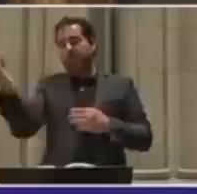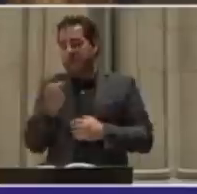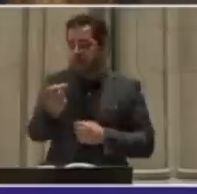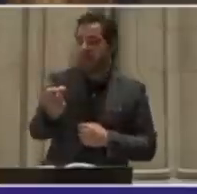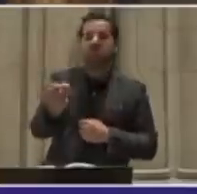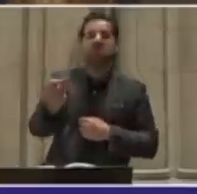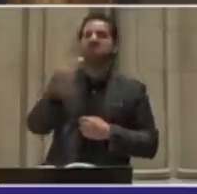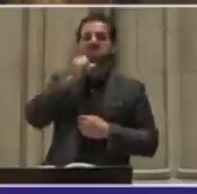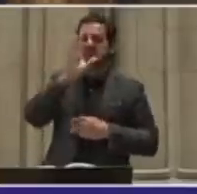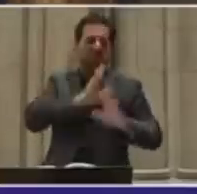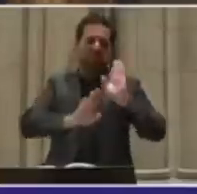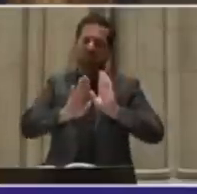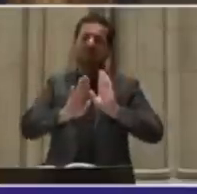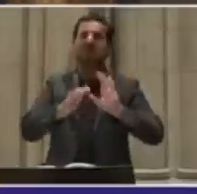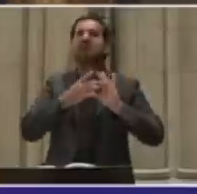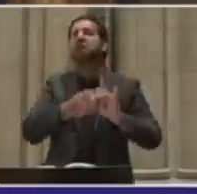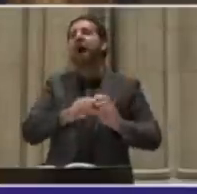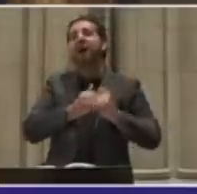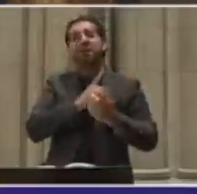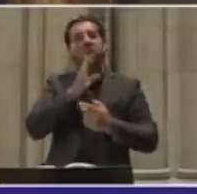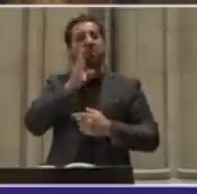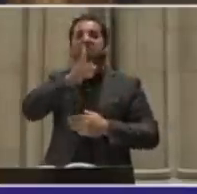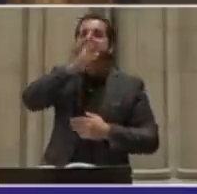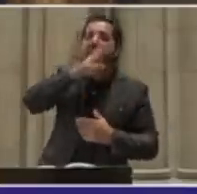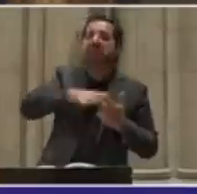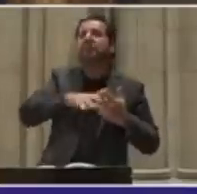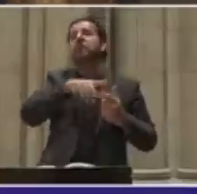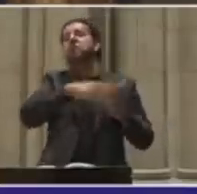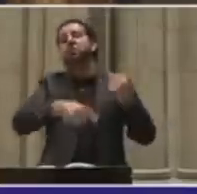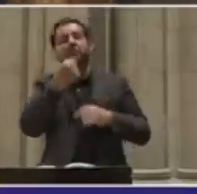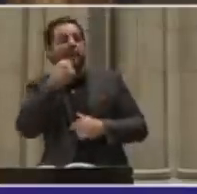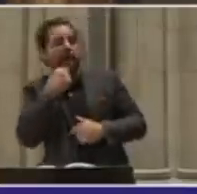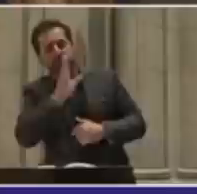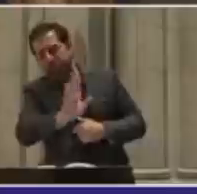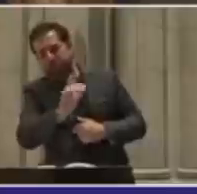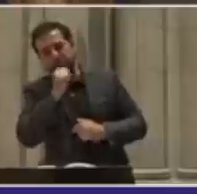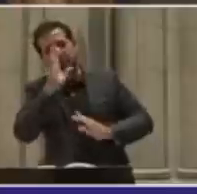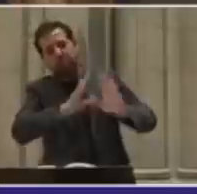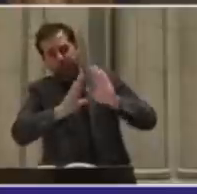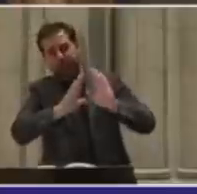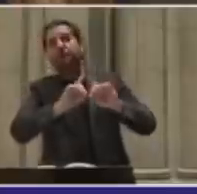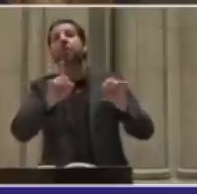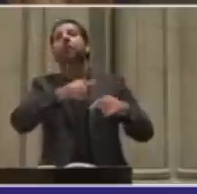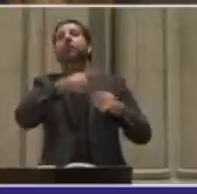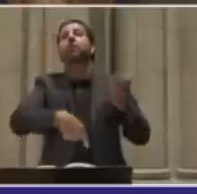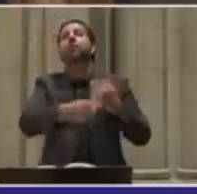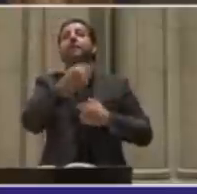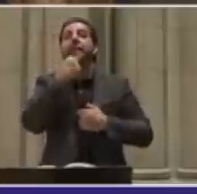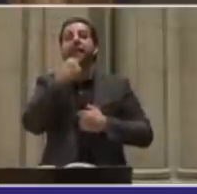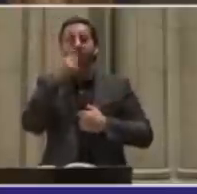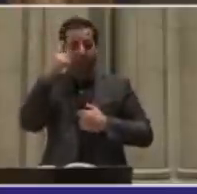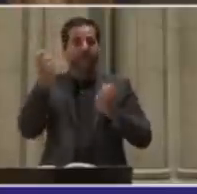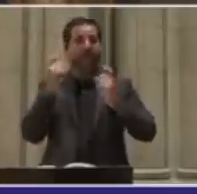over, do not worry about how you are to speak or what you are to say, for what you are to say will be given to you